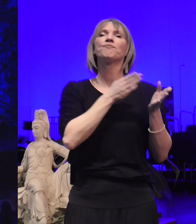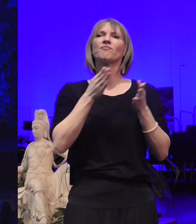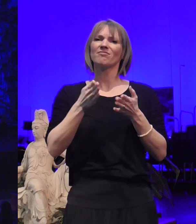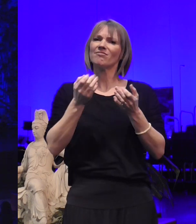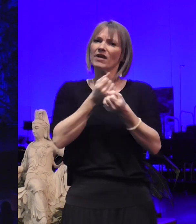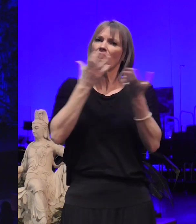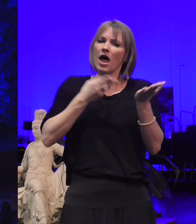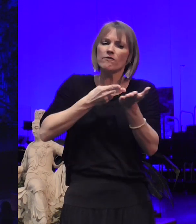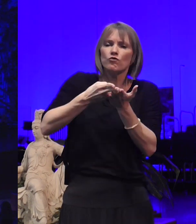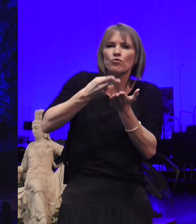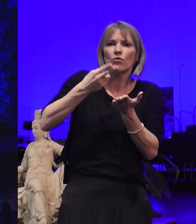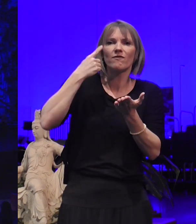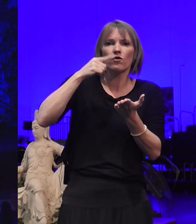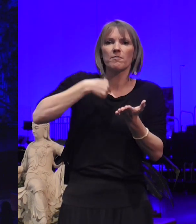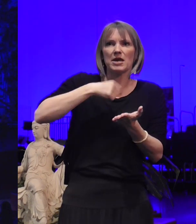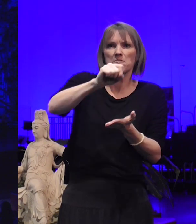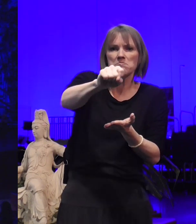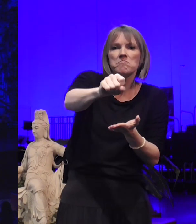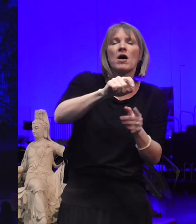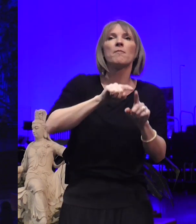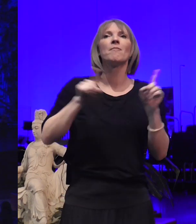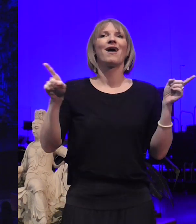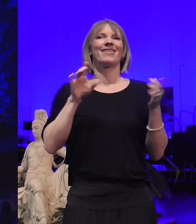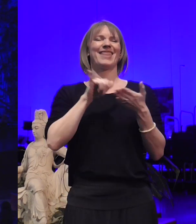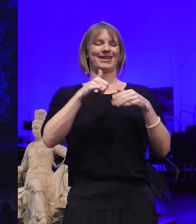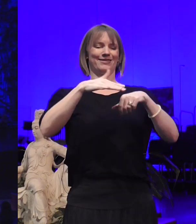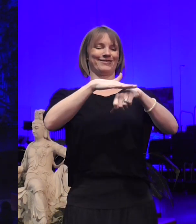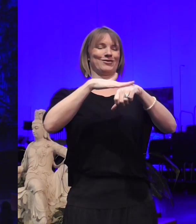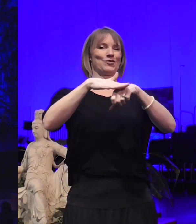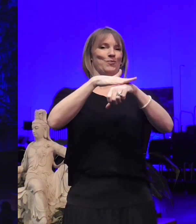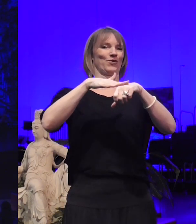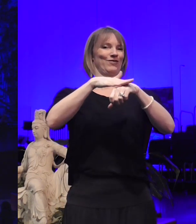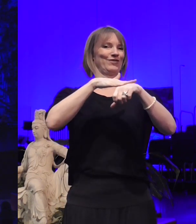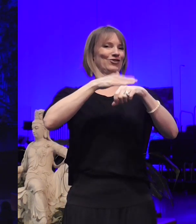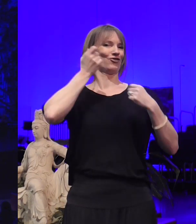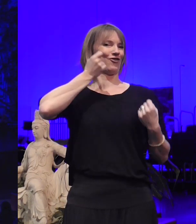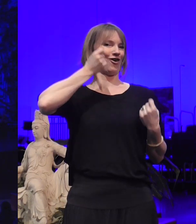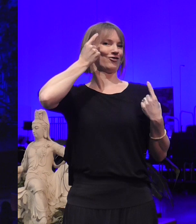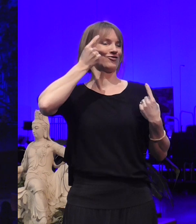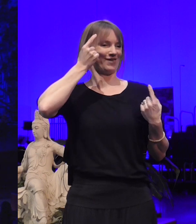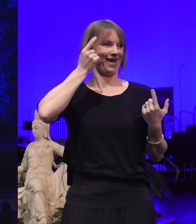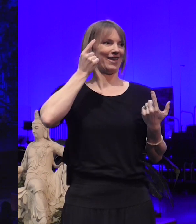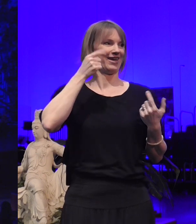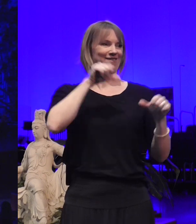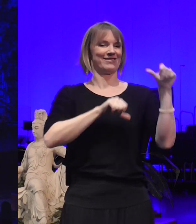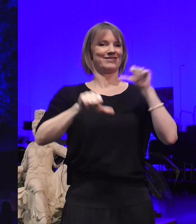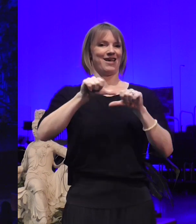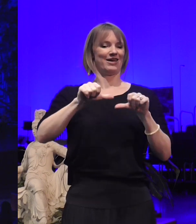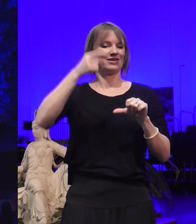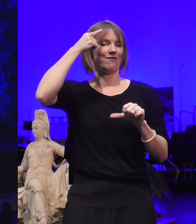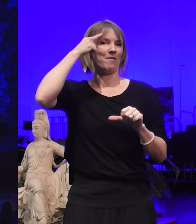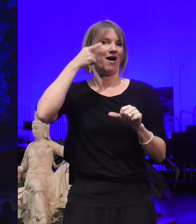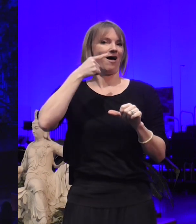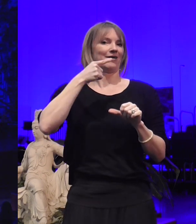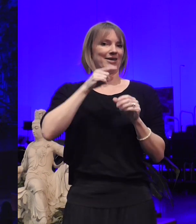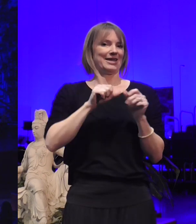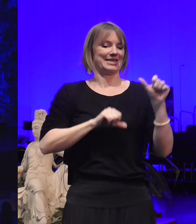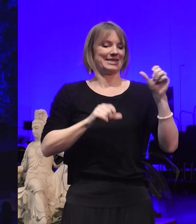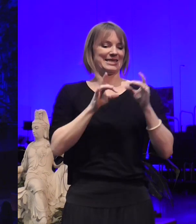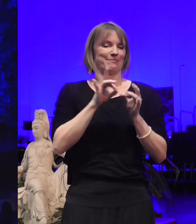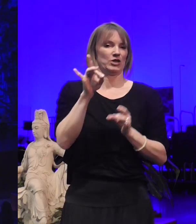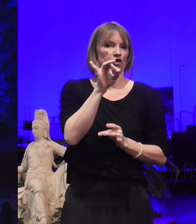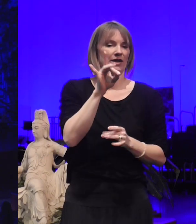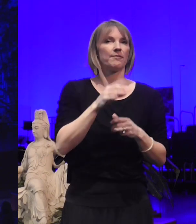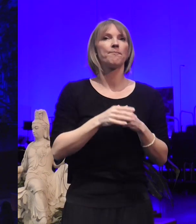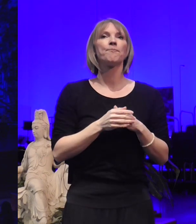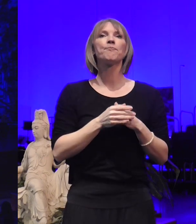of truth in that for me, that's a superficial understanding of the science of mind and spirit. It's not